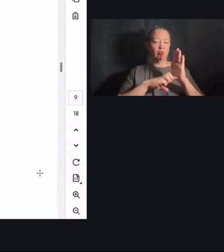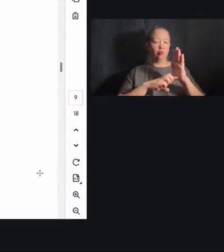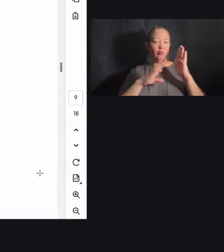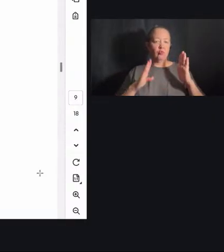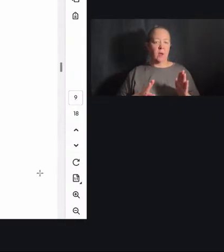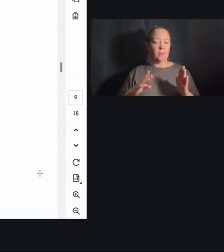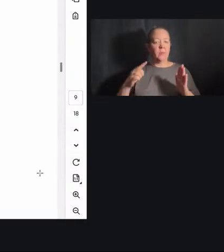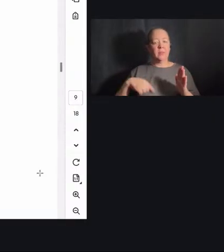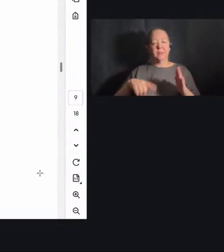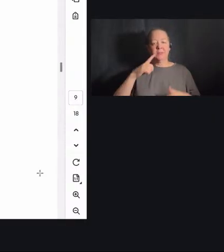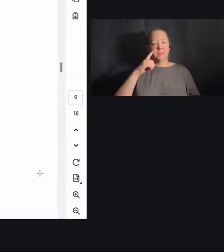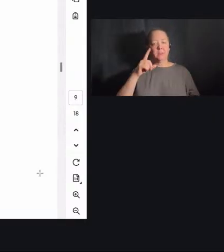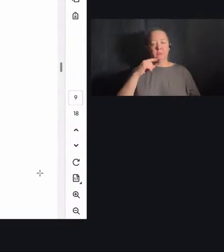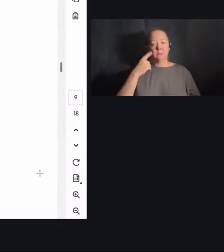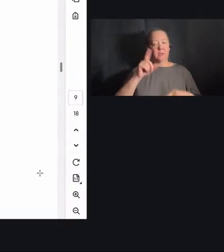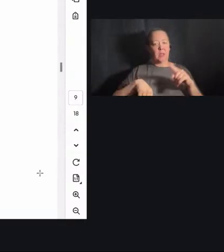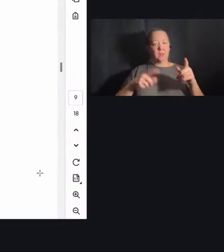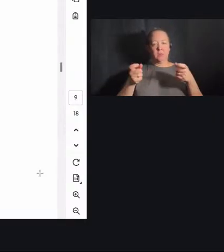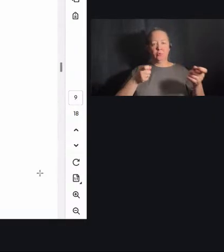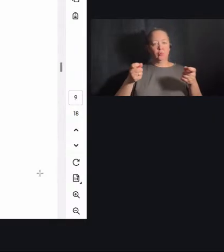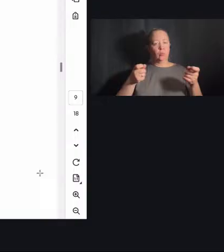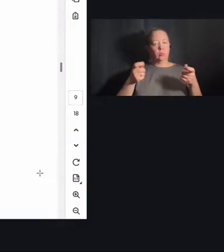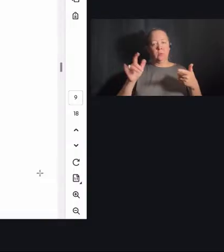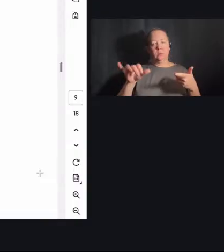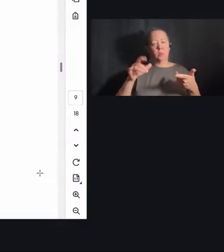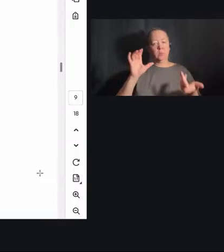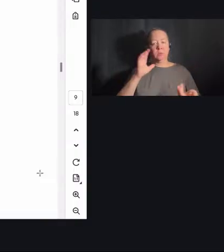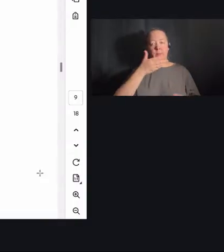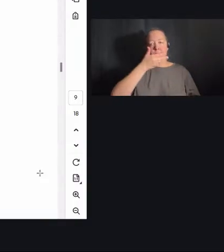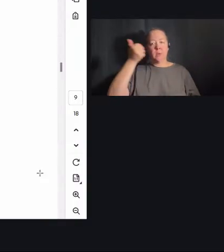control. That was the best that